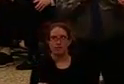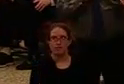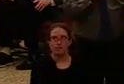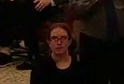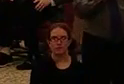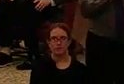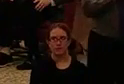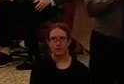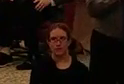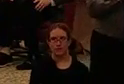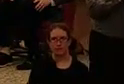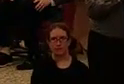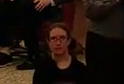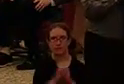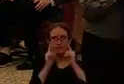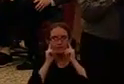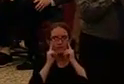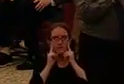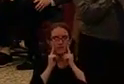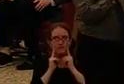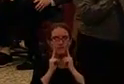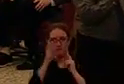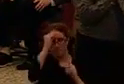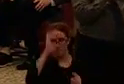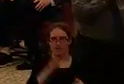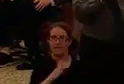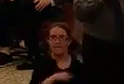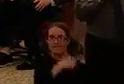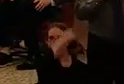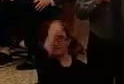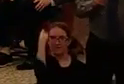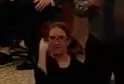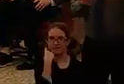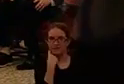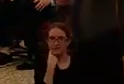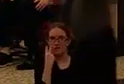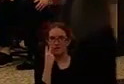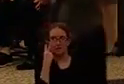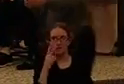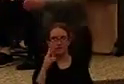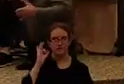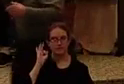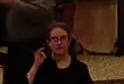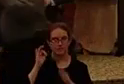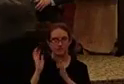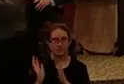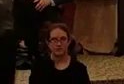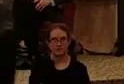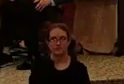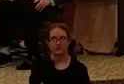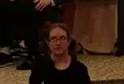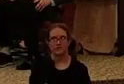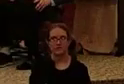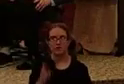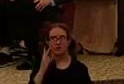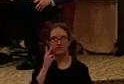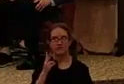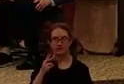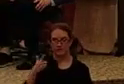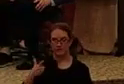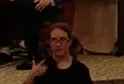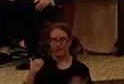alley. Tears are running down this man's face. As he looks at this pastor and he says, you see that